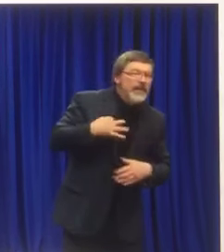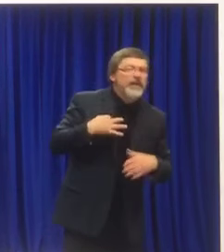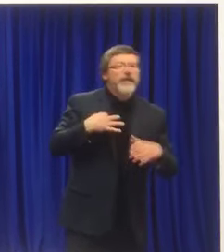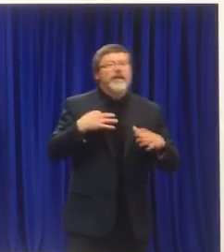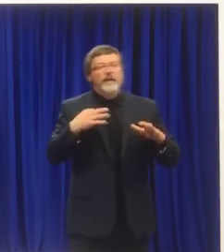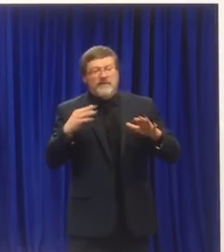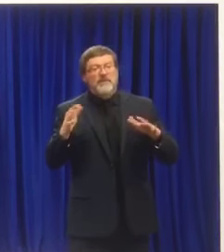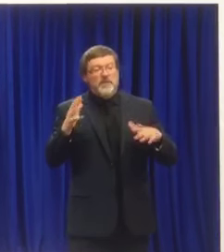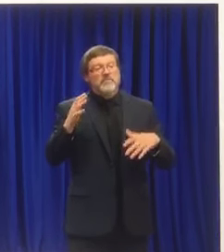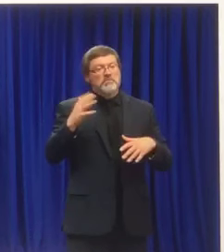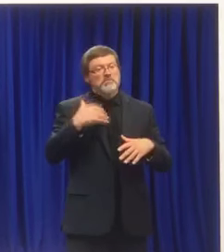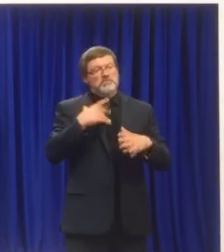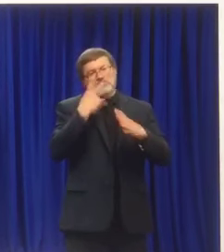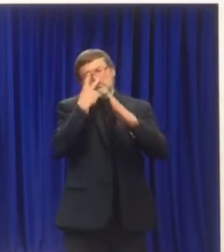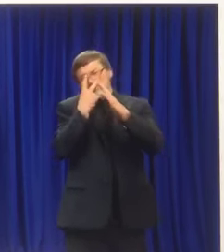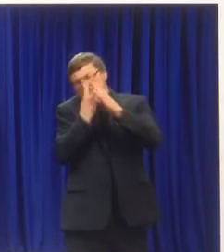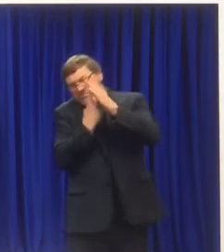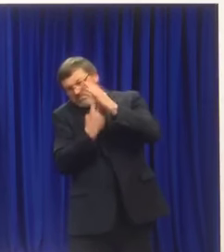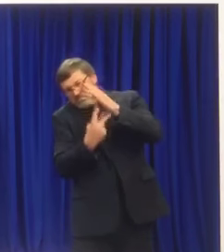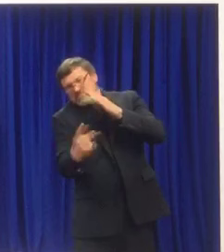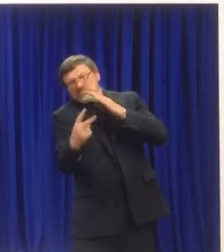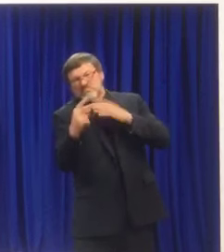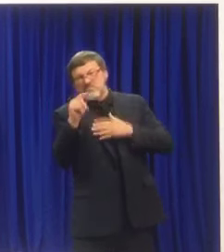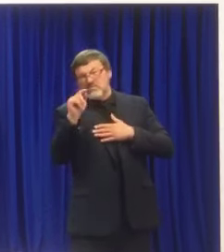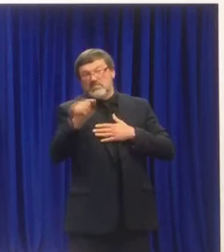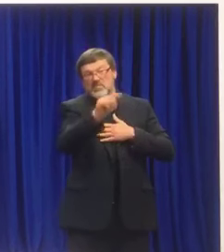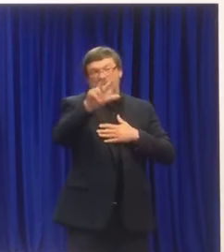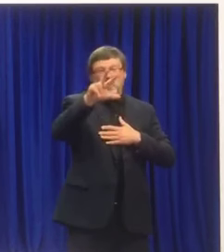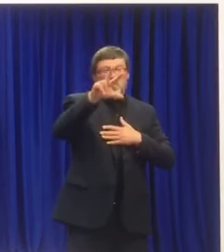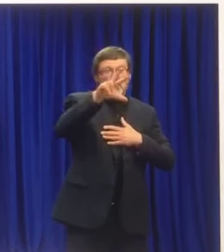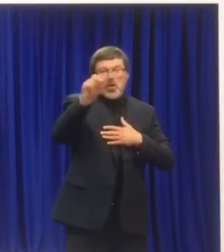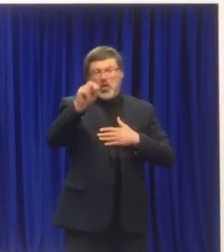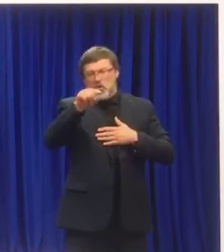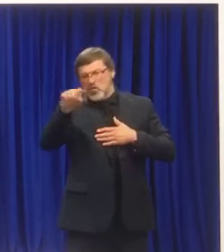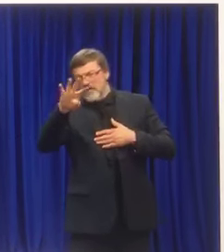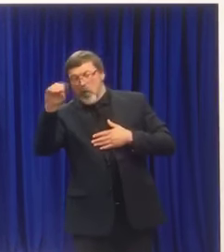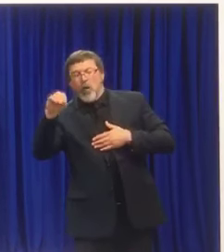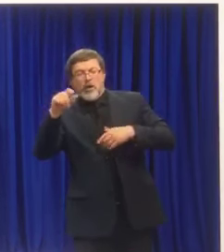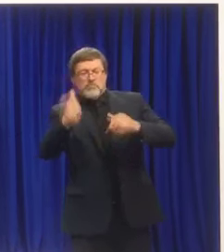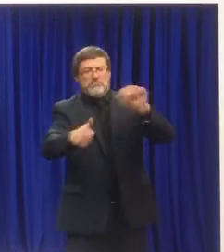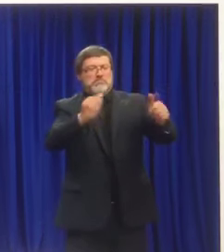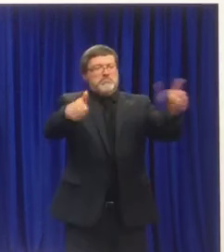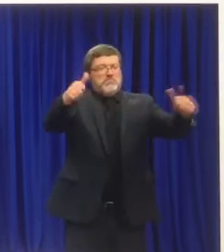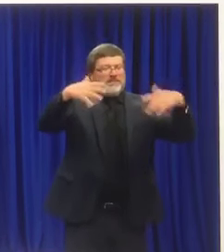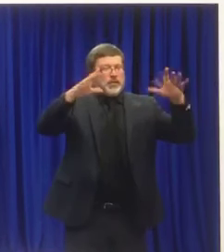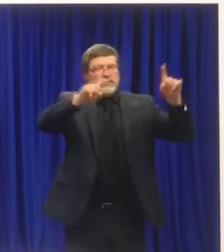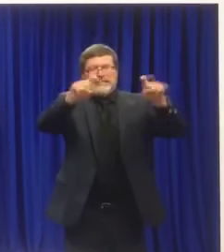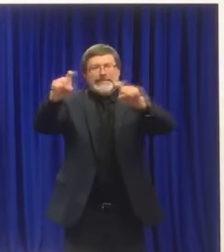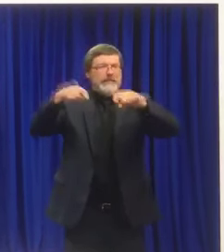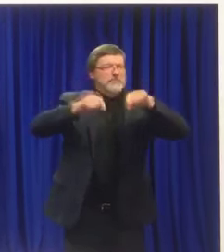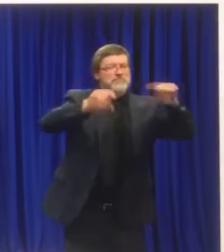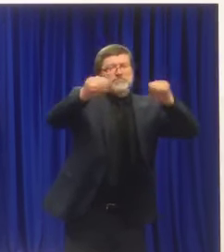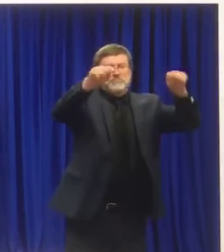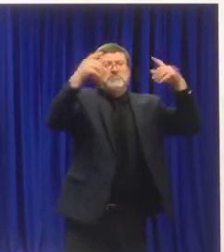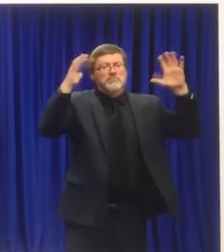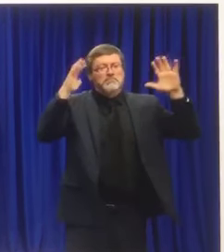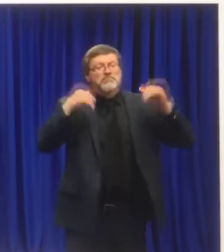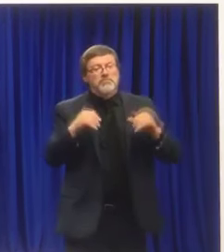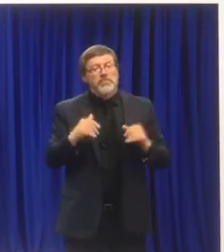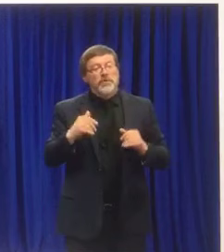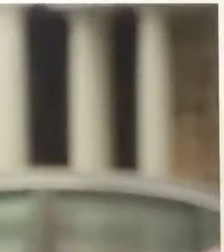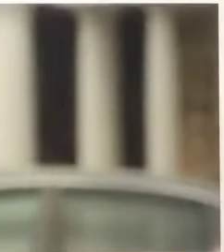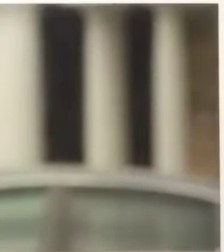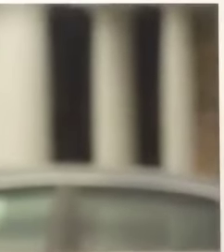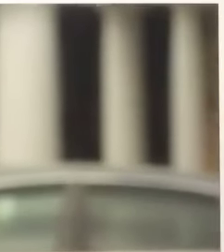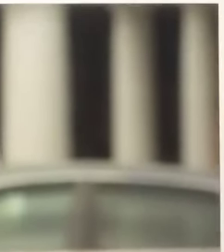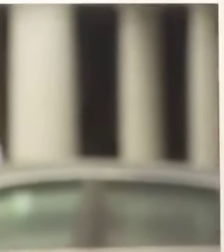been tested to date in the state of New Hampshire, and we still anticipate that all nursing home residents will have been tested within